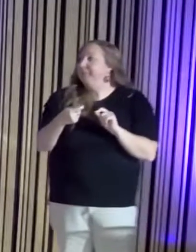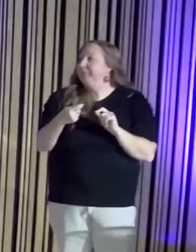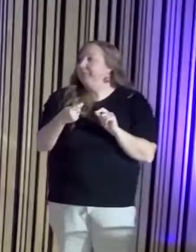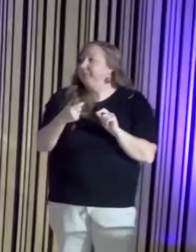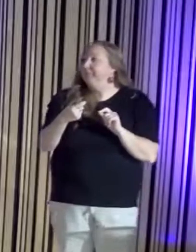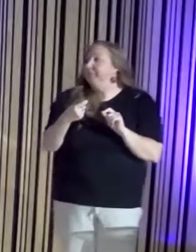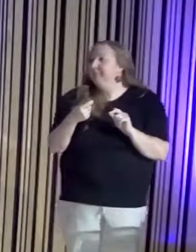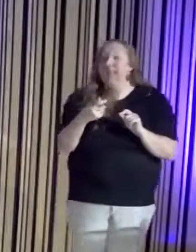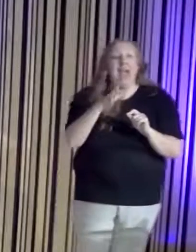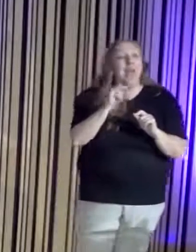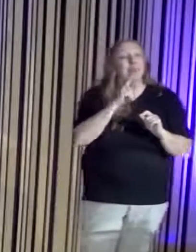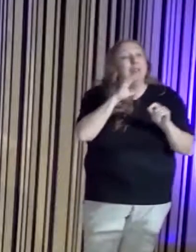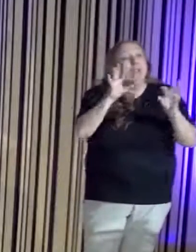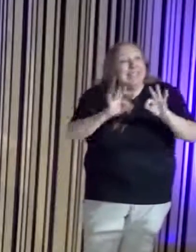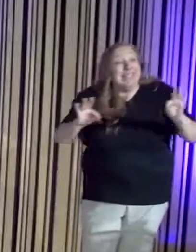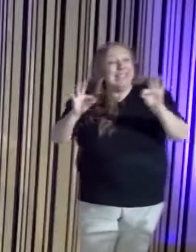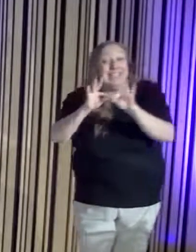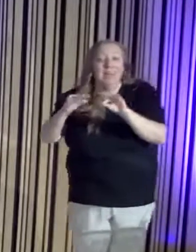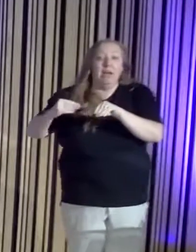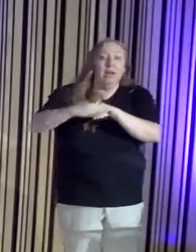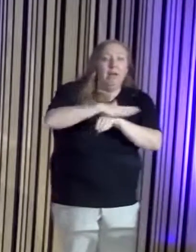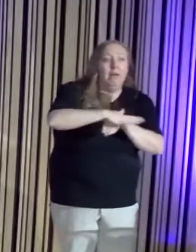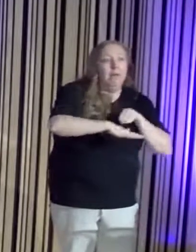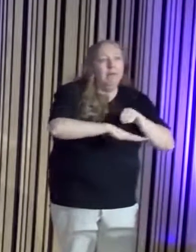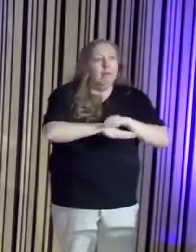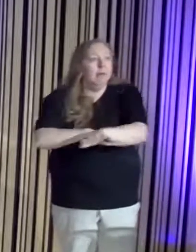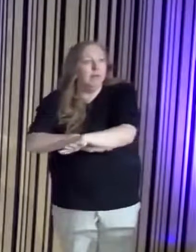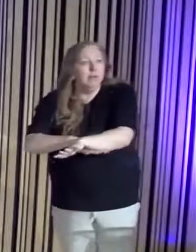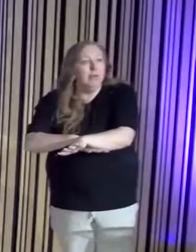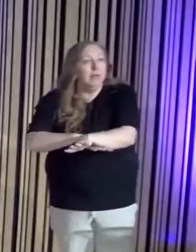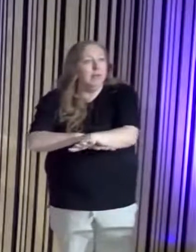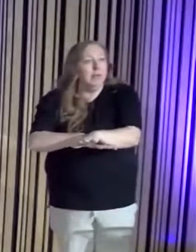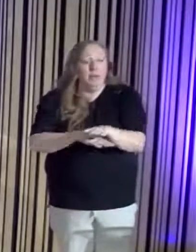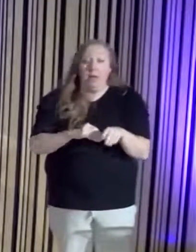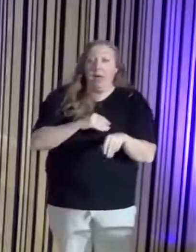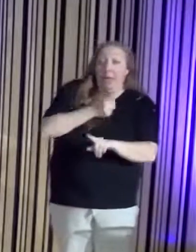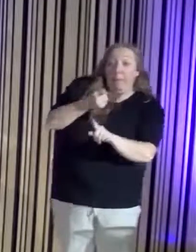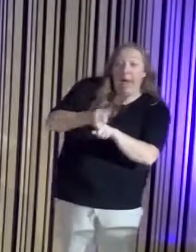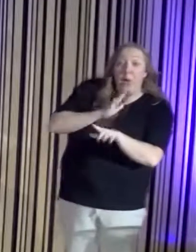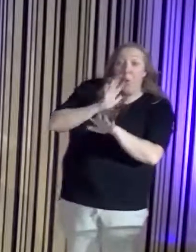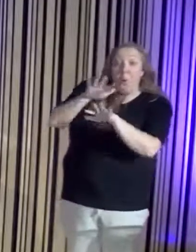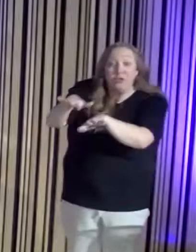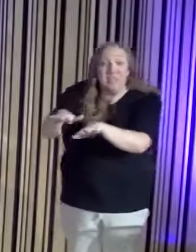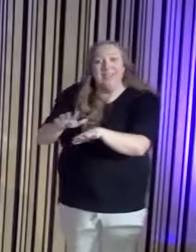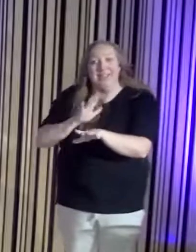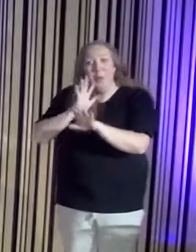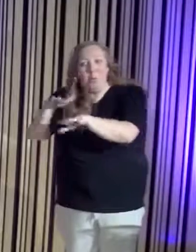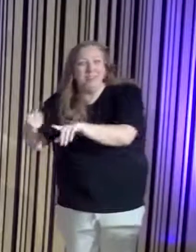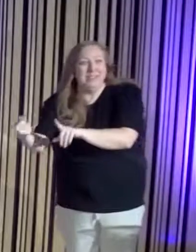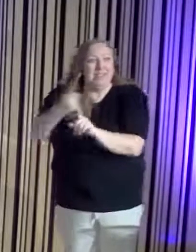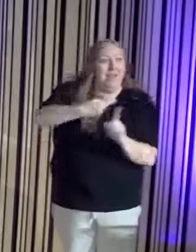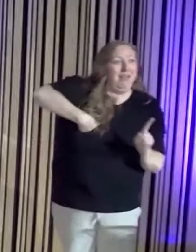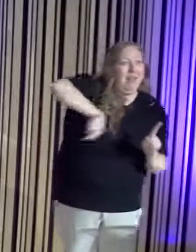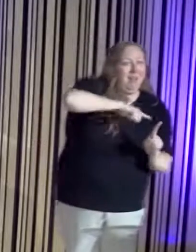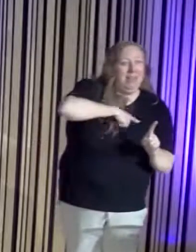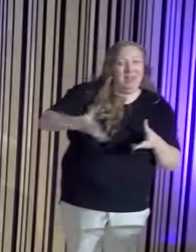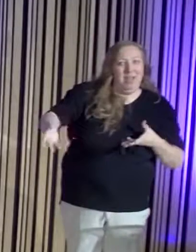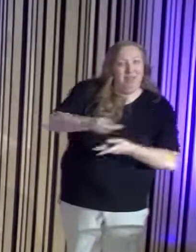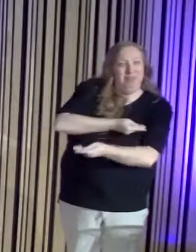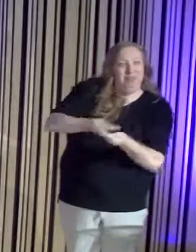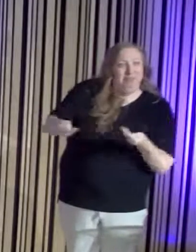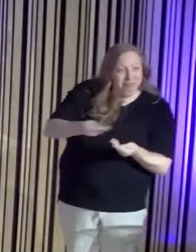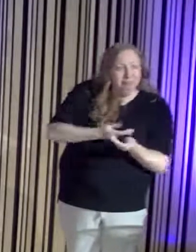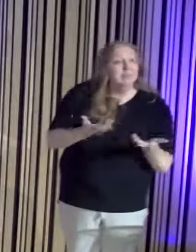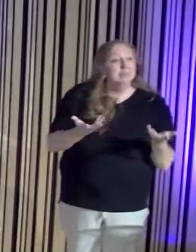in both ways. Okay, impacted by climate change, also impacting a lot of climate change. And so now, since then, we are looking a lot